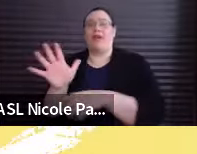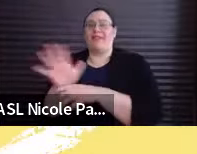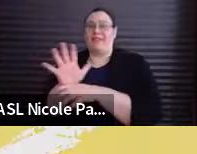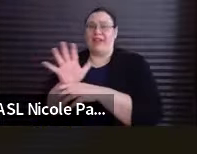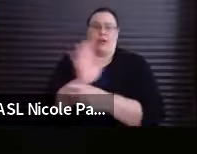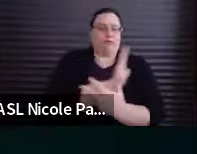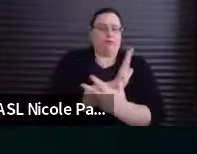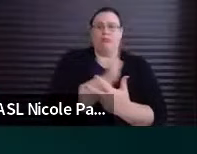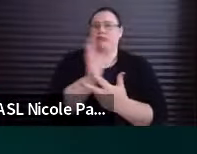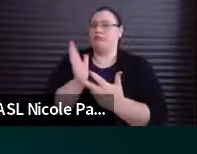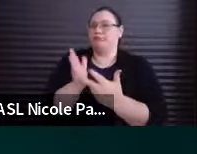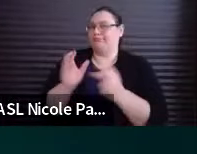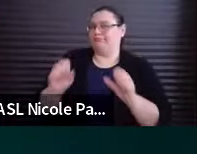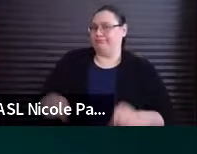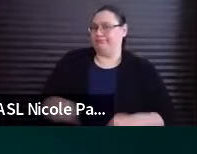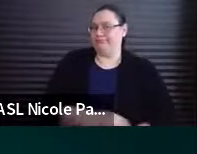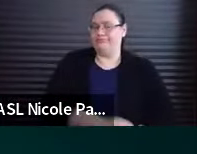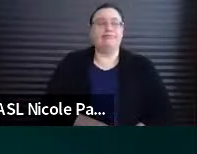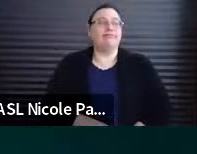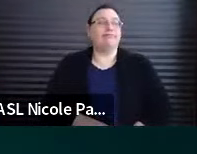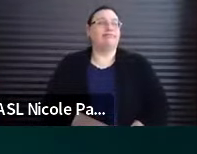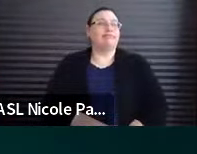slide.